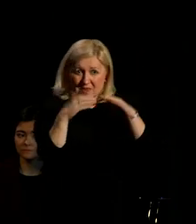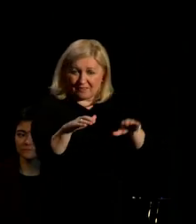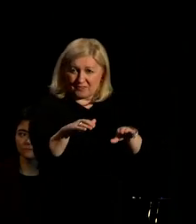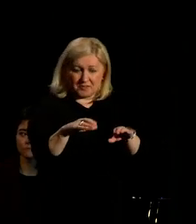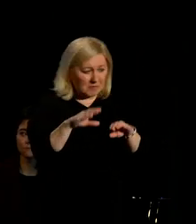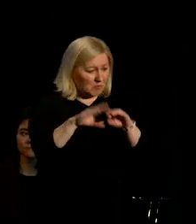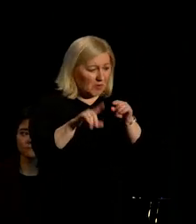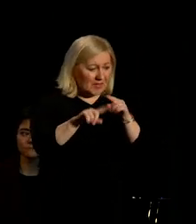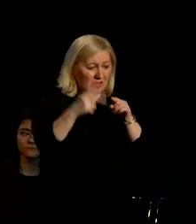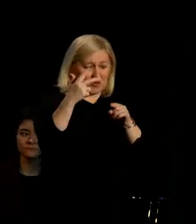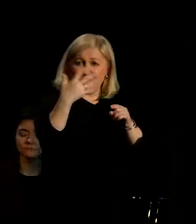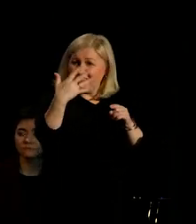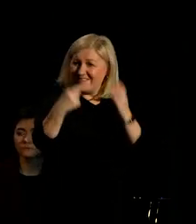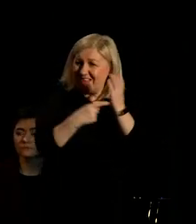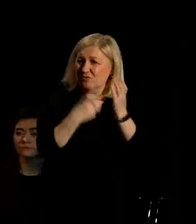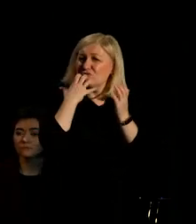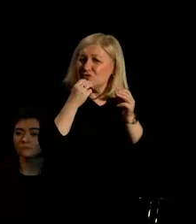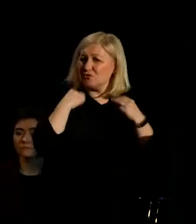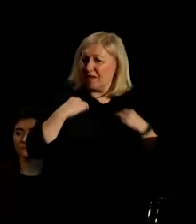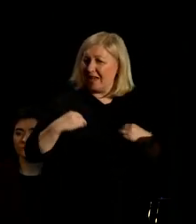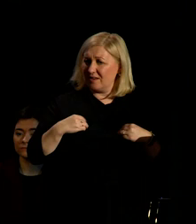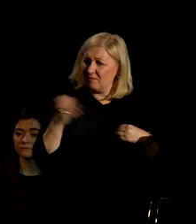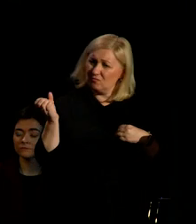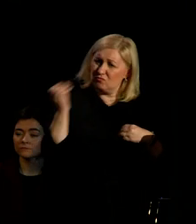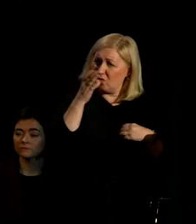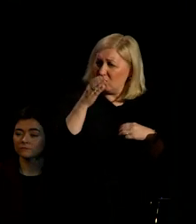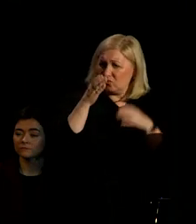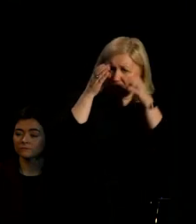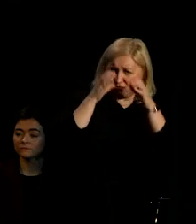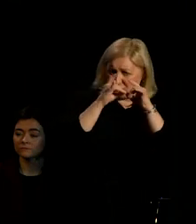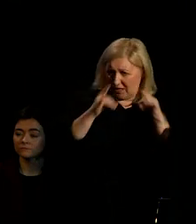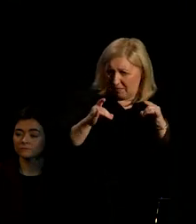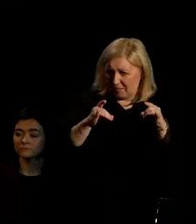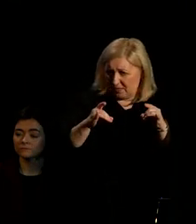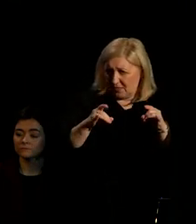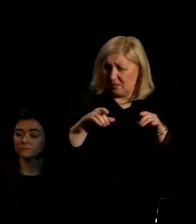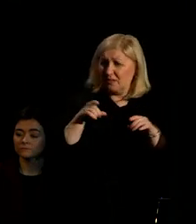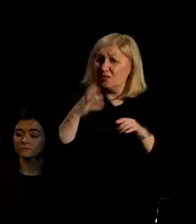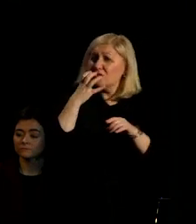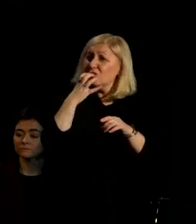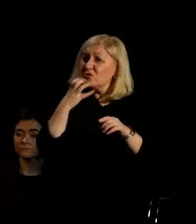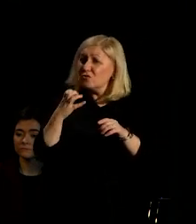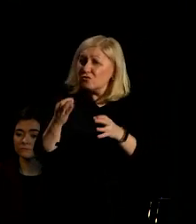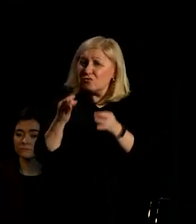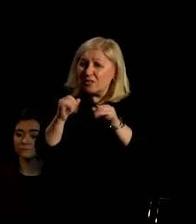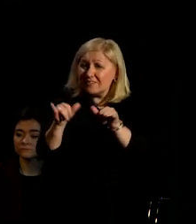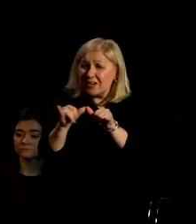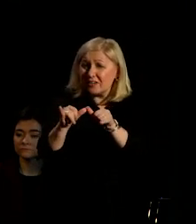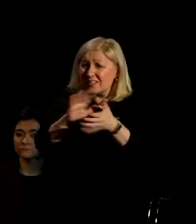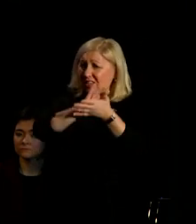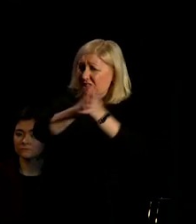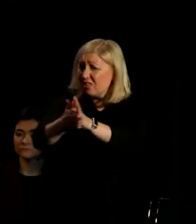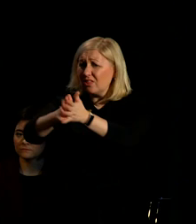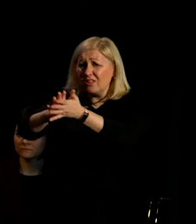into concentration camps. Jewish cemeteries were desecrated, and thousands of apartments